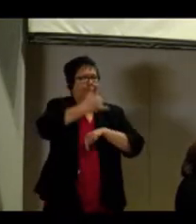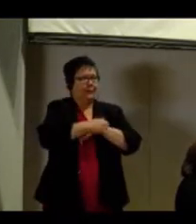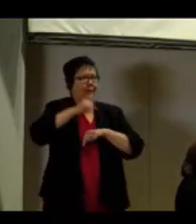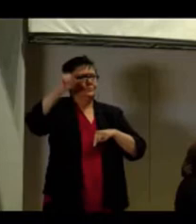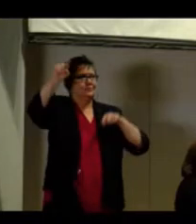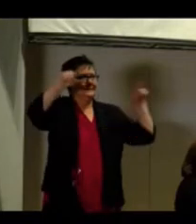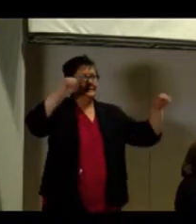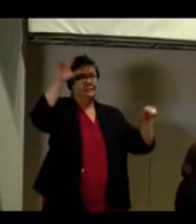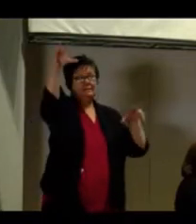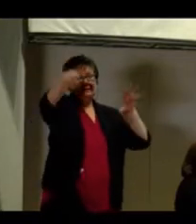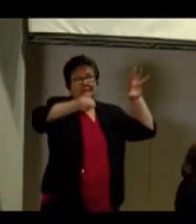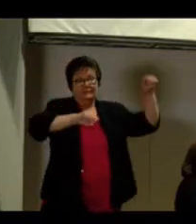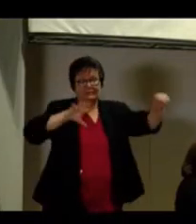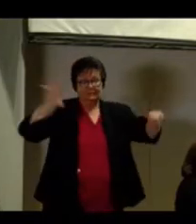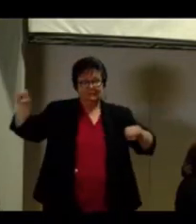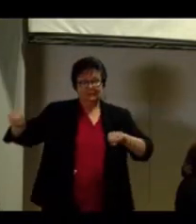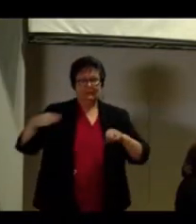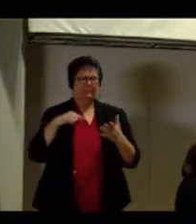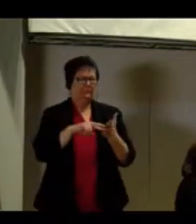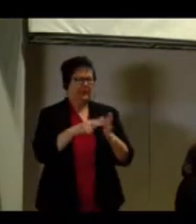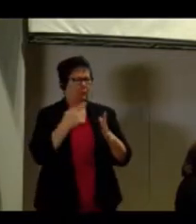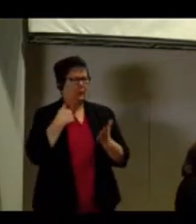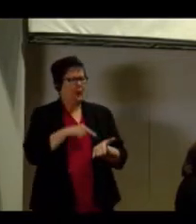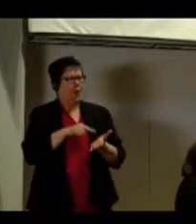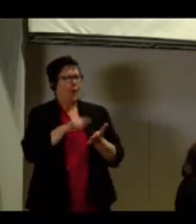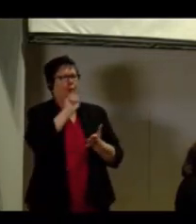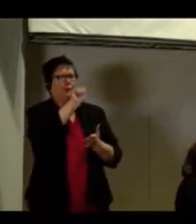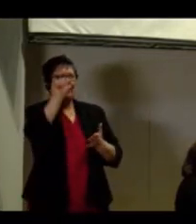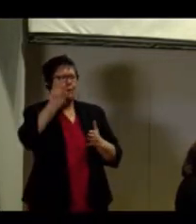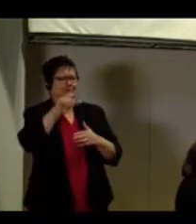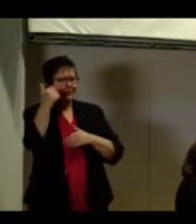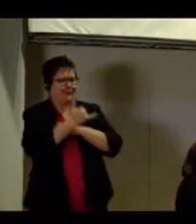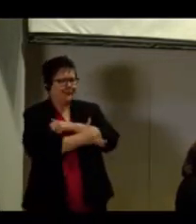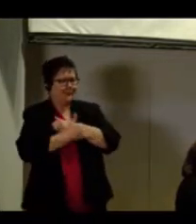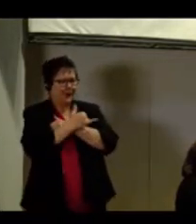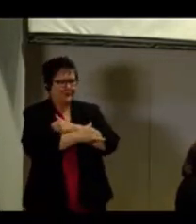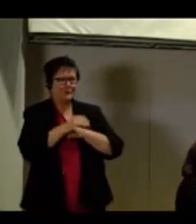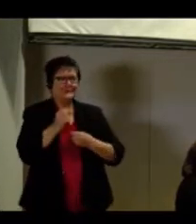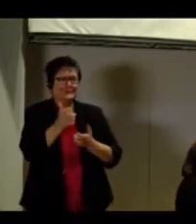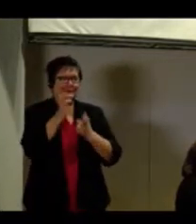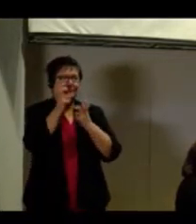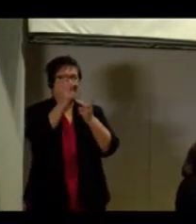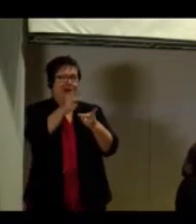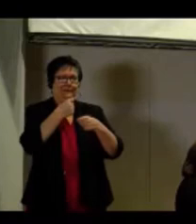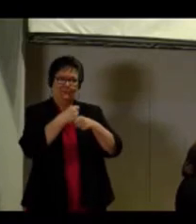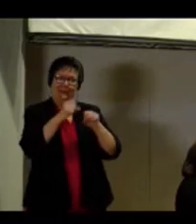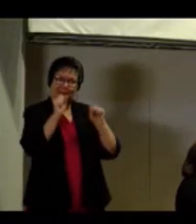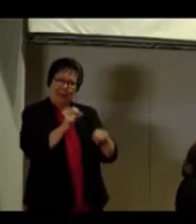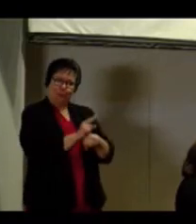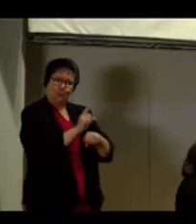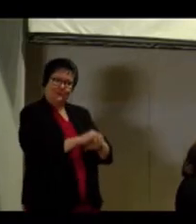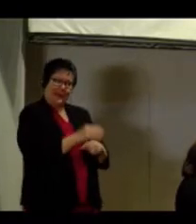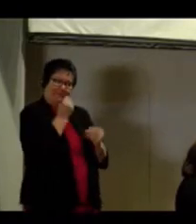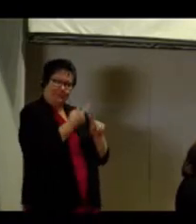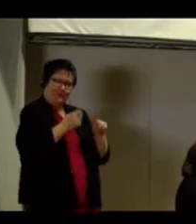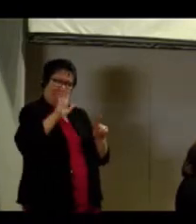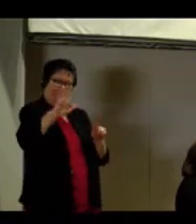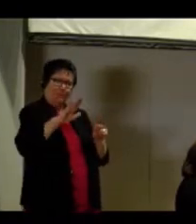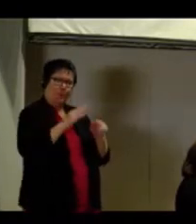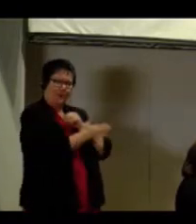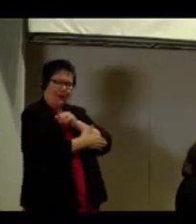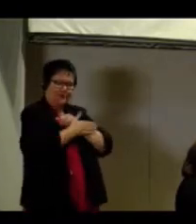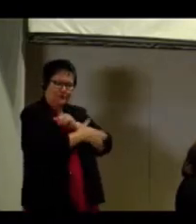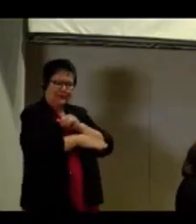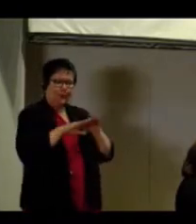and we really owe it to those countries to make that information available to them on an open access basis.